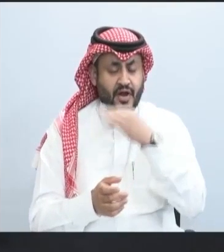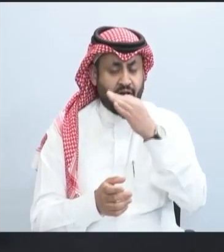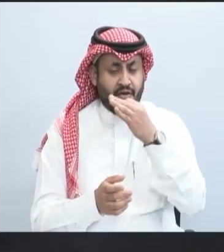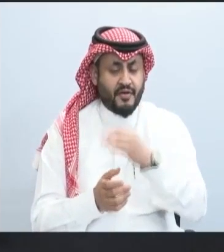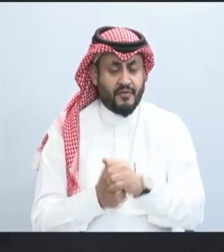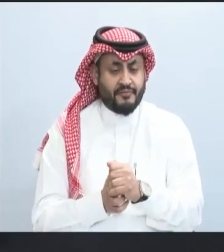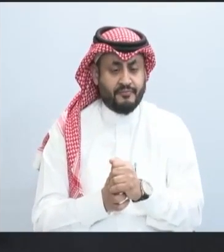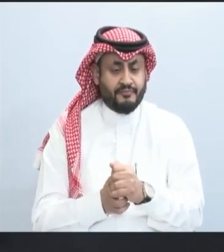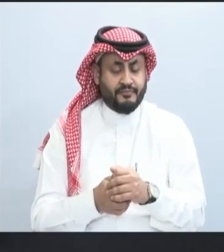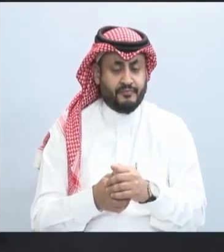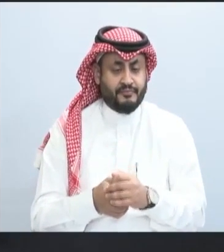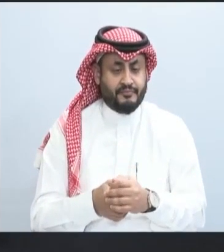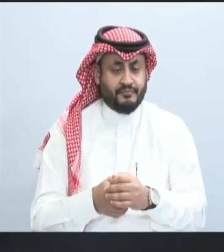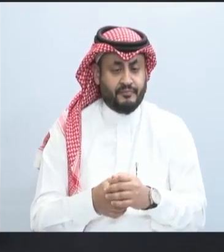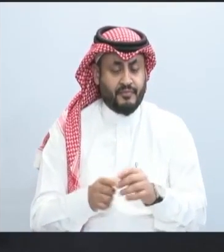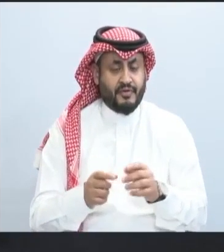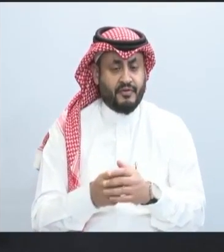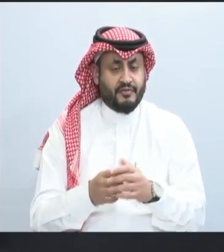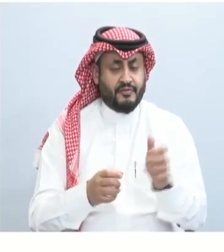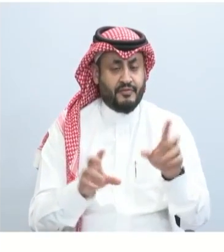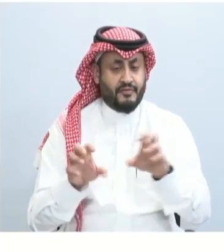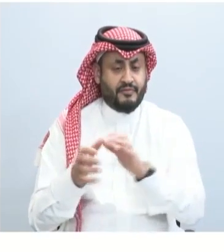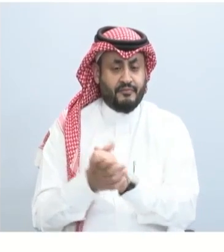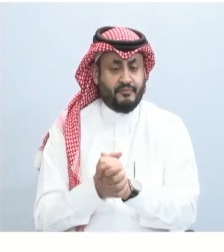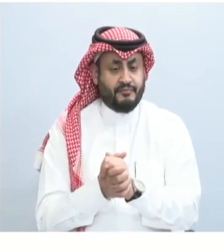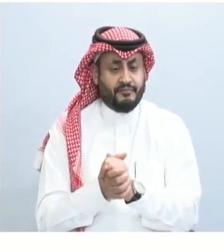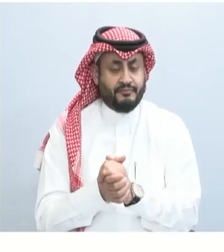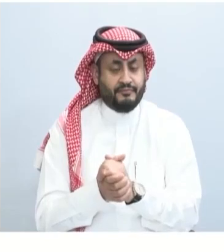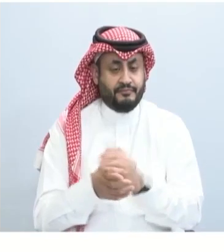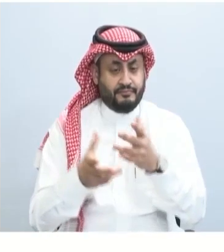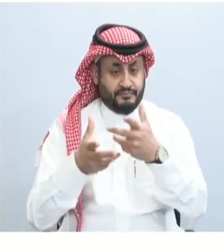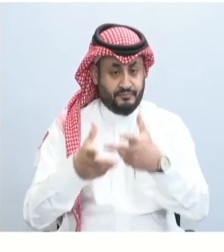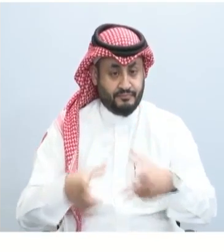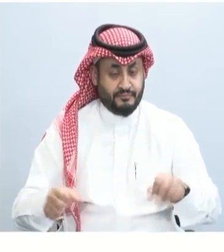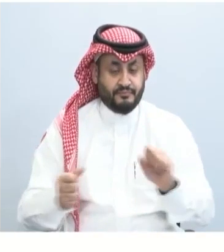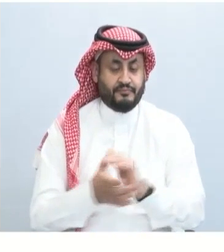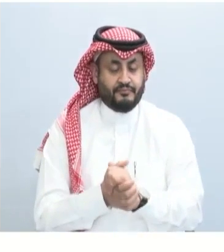the words that has these sets of letters. So